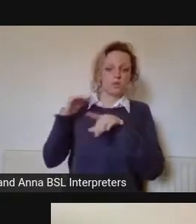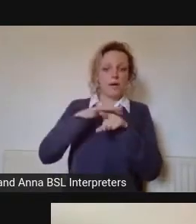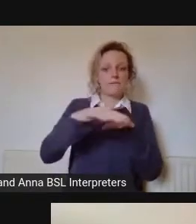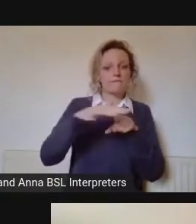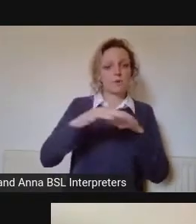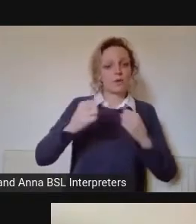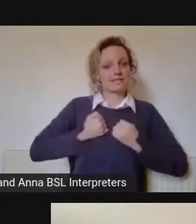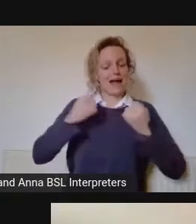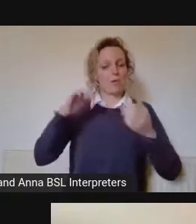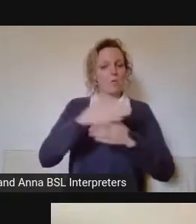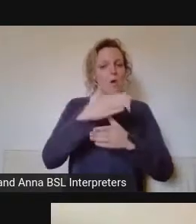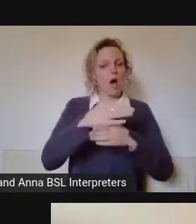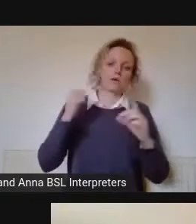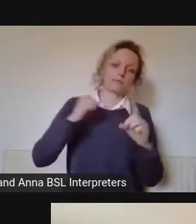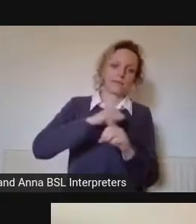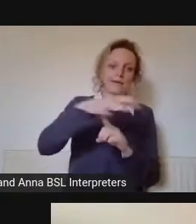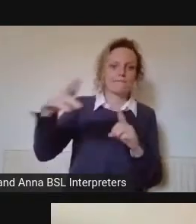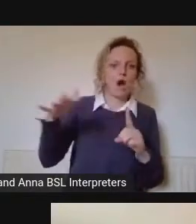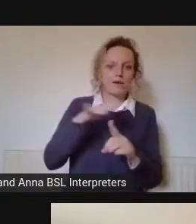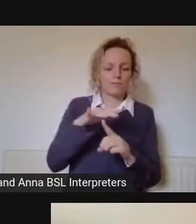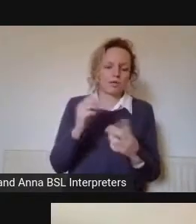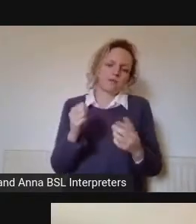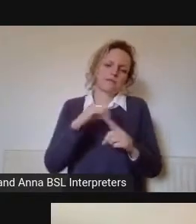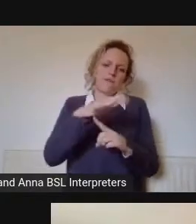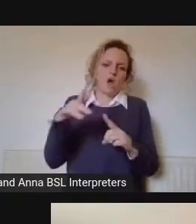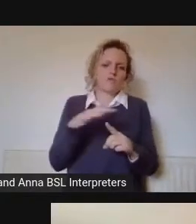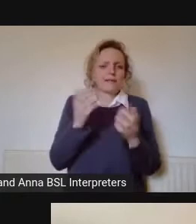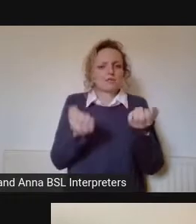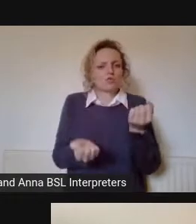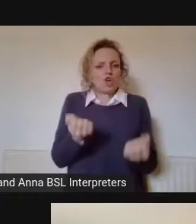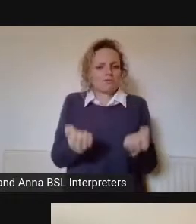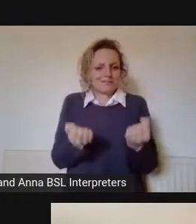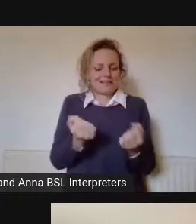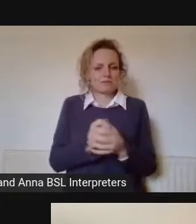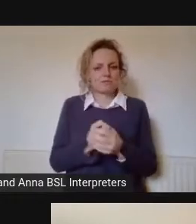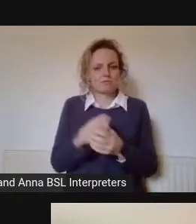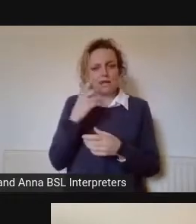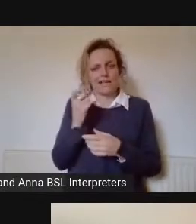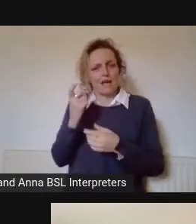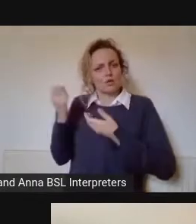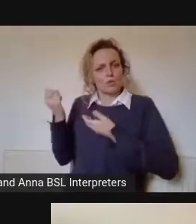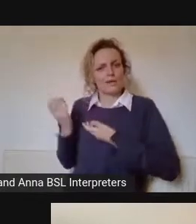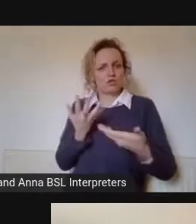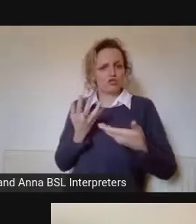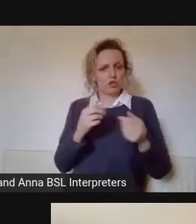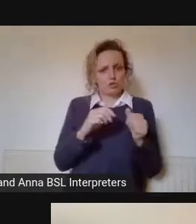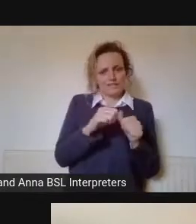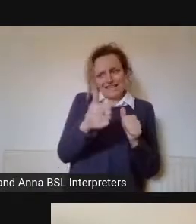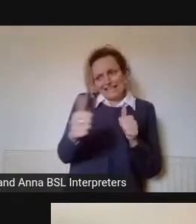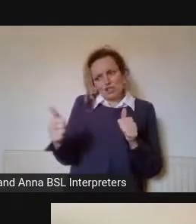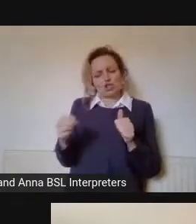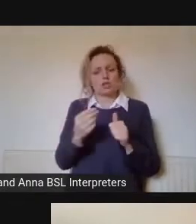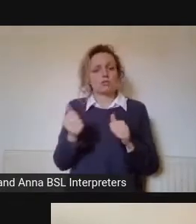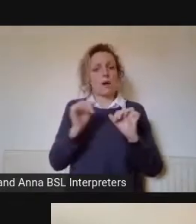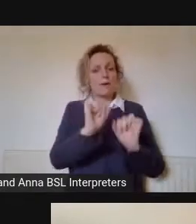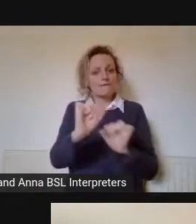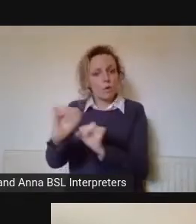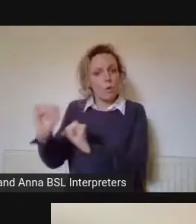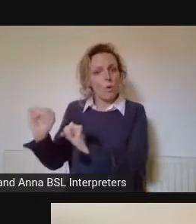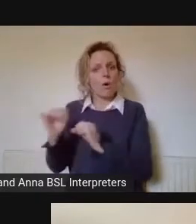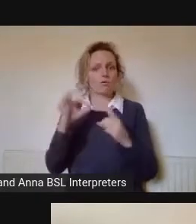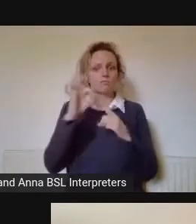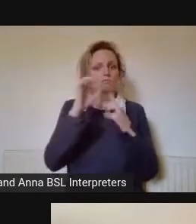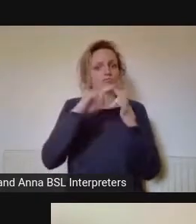breadth and the scale of this work. Would you mind just briefly introducing some of the projects that you're working on, particularly those